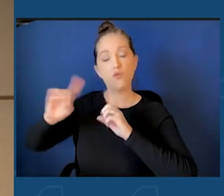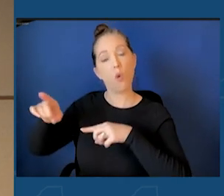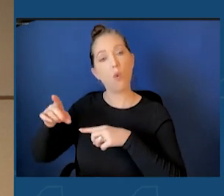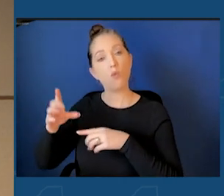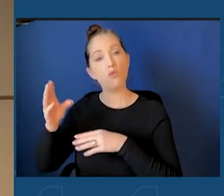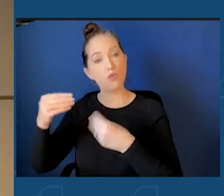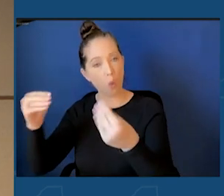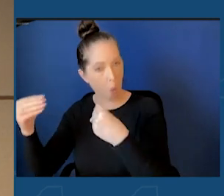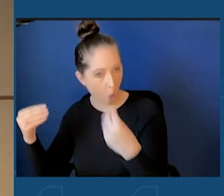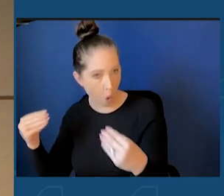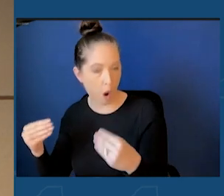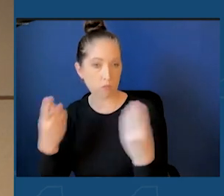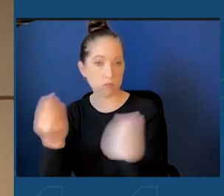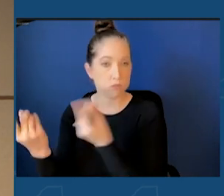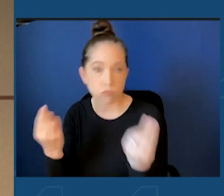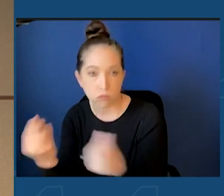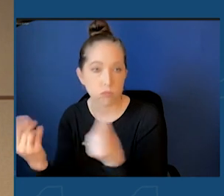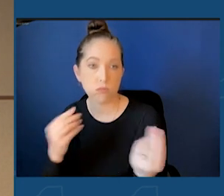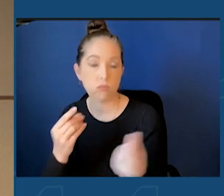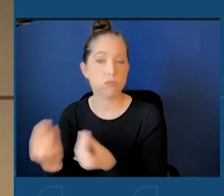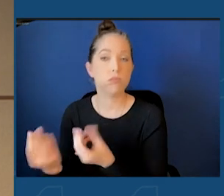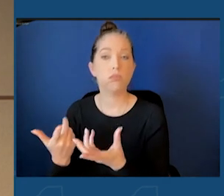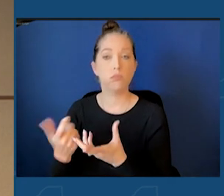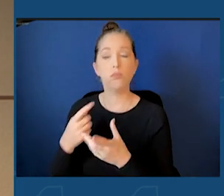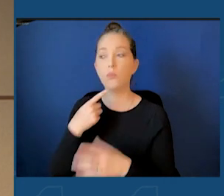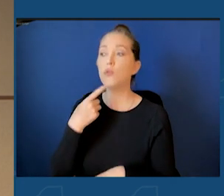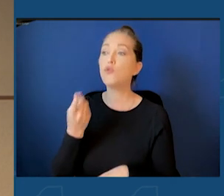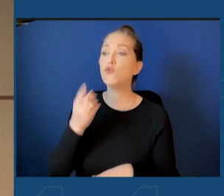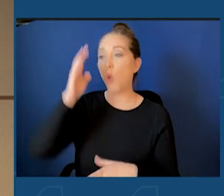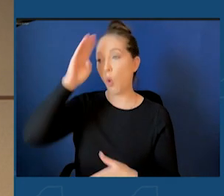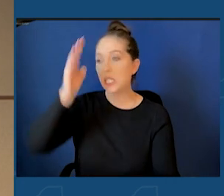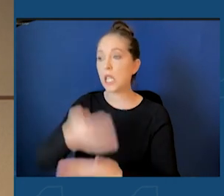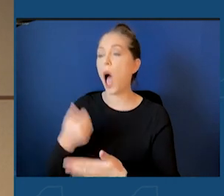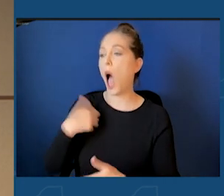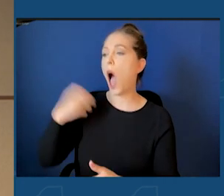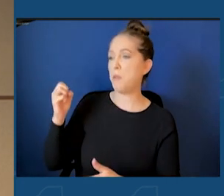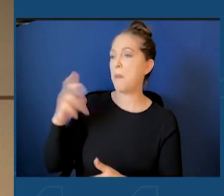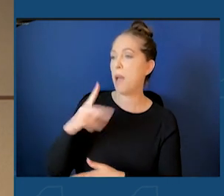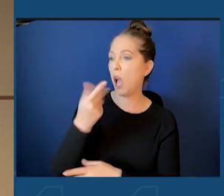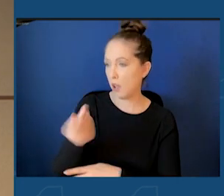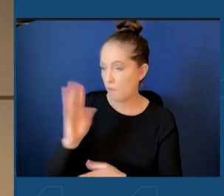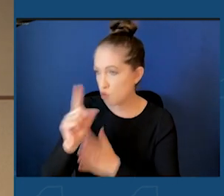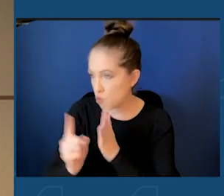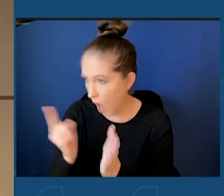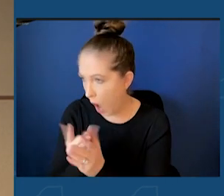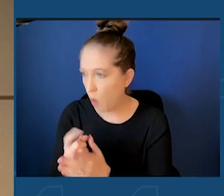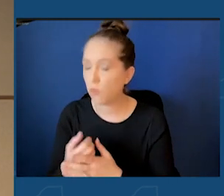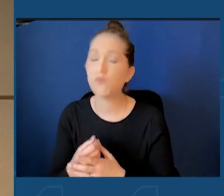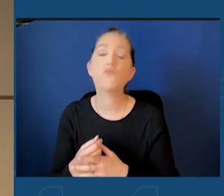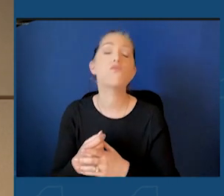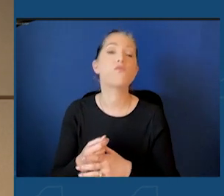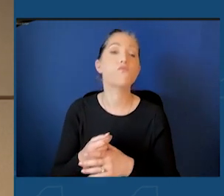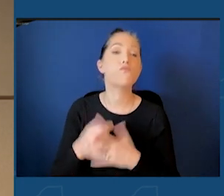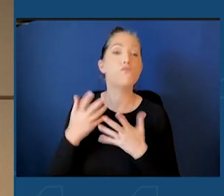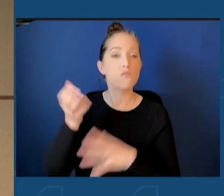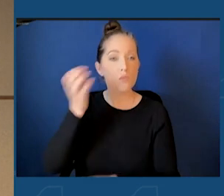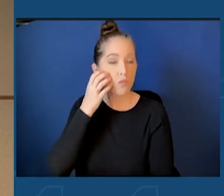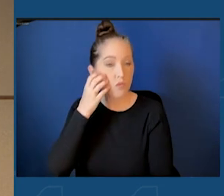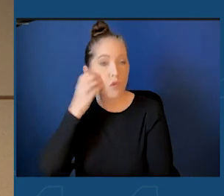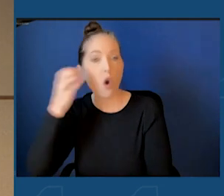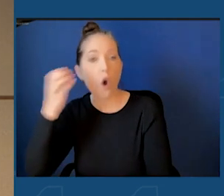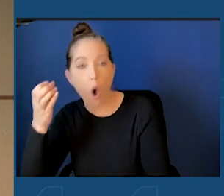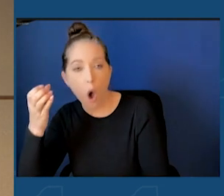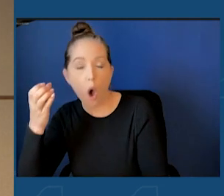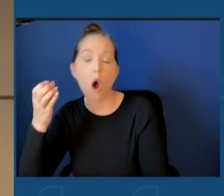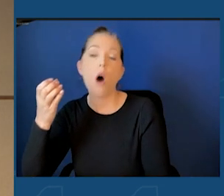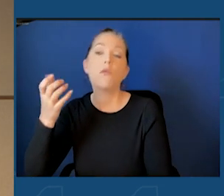and she told her son that I would return home in a few hours. She called Ryland on his cell phone while she was out and said, "When